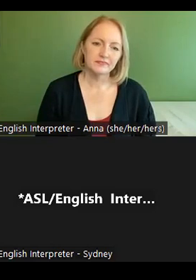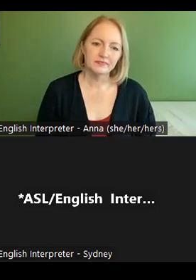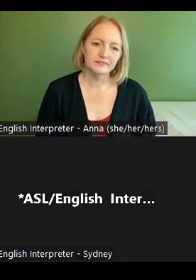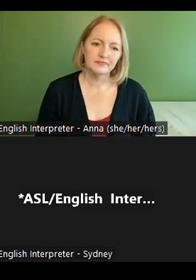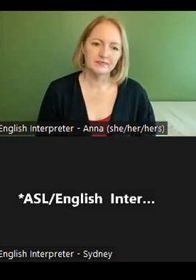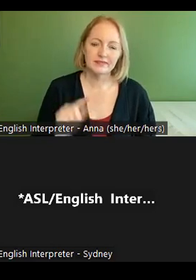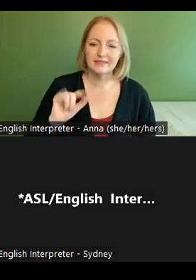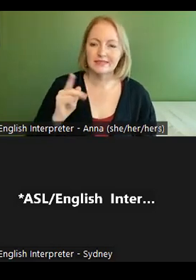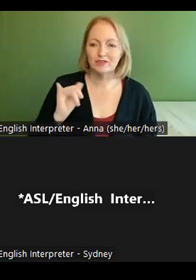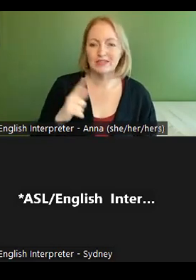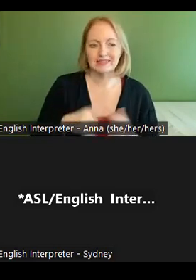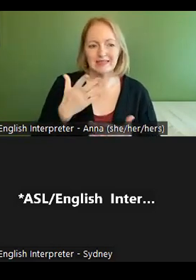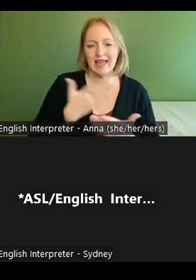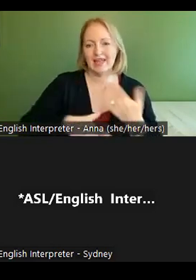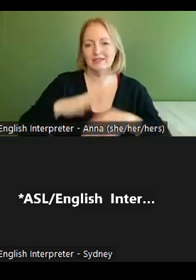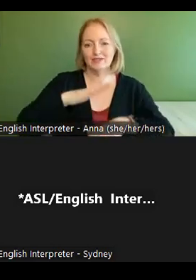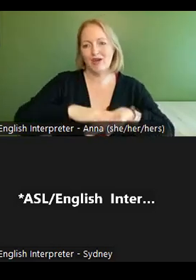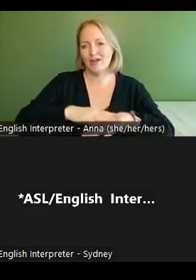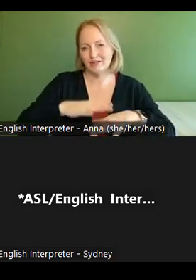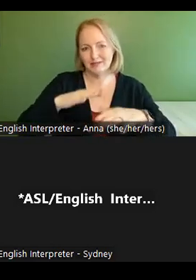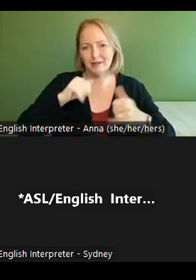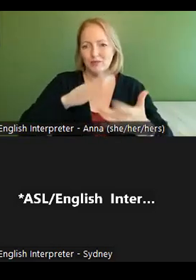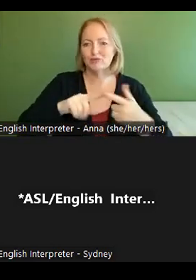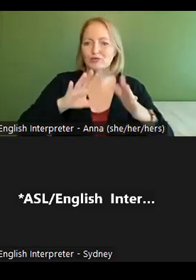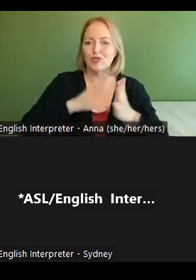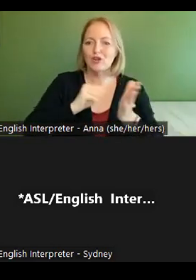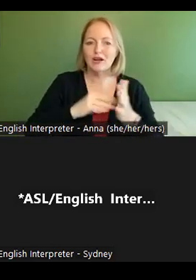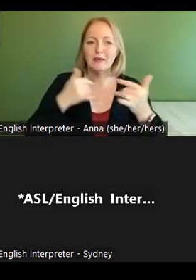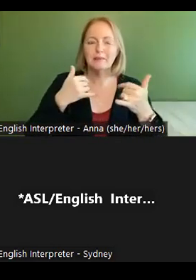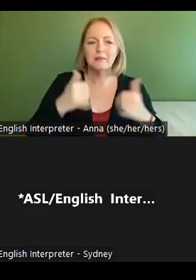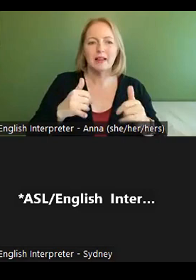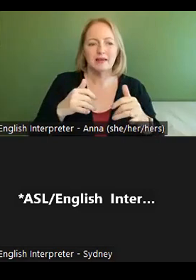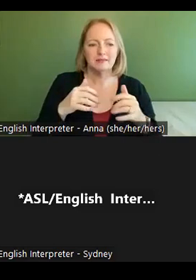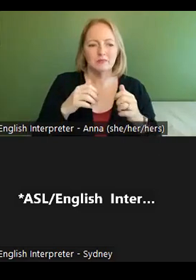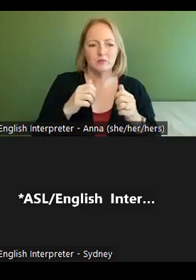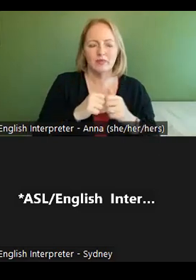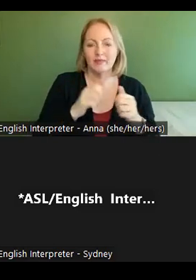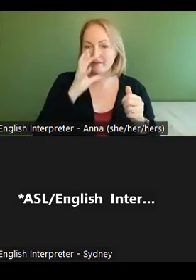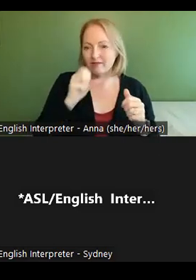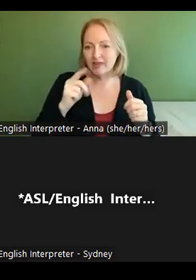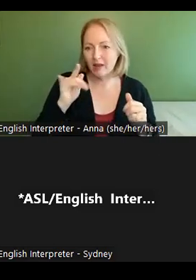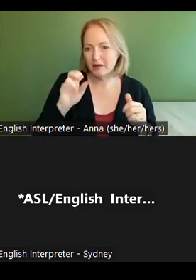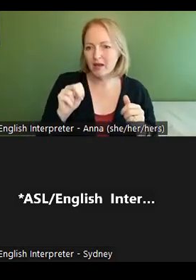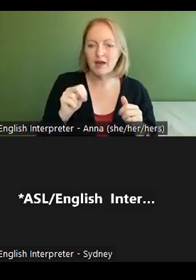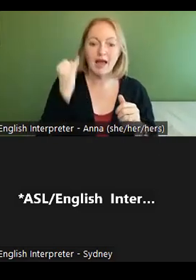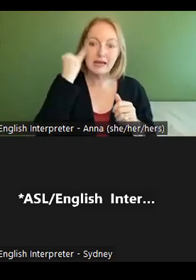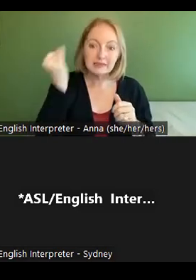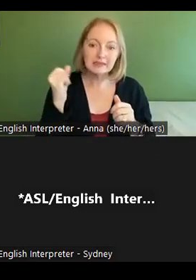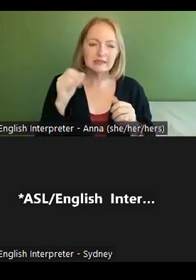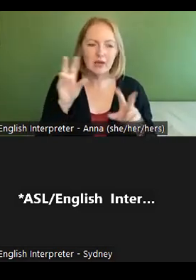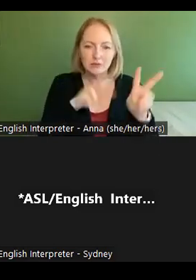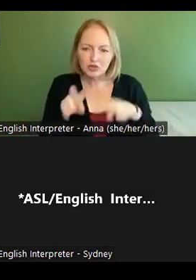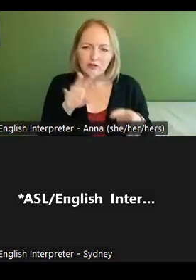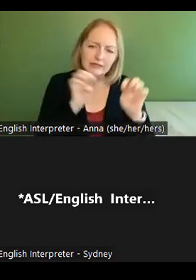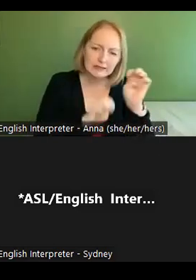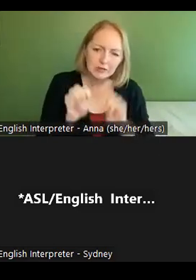Tinkering is a hands-on approach to learning based on playing with phenomena, that is, ideas that can be explored by observing,